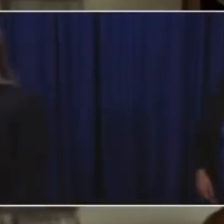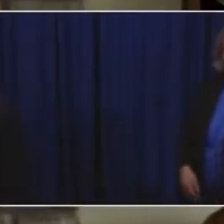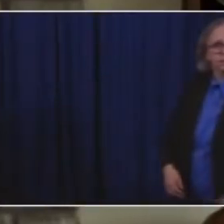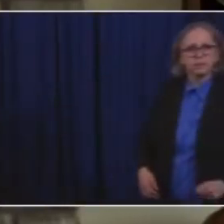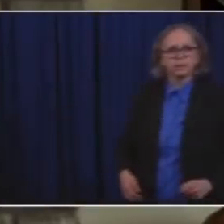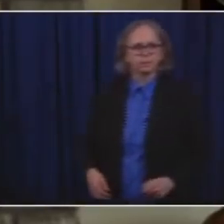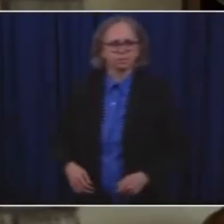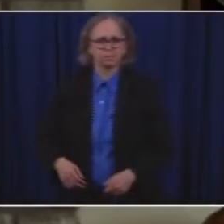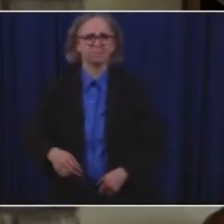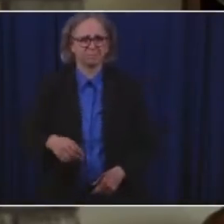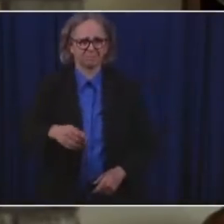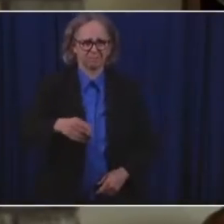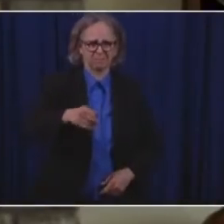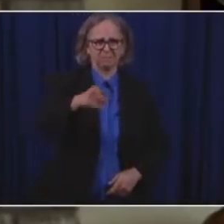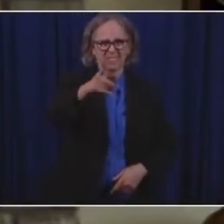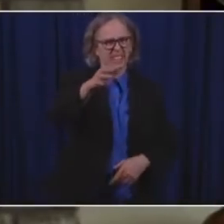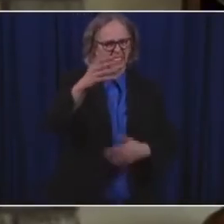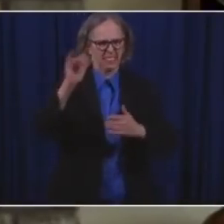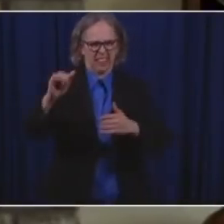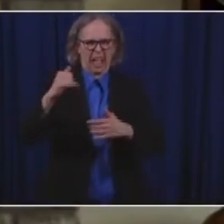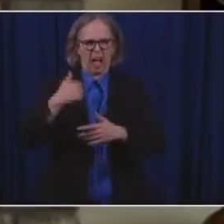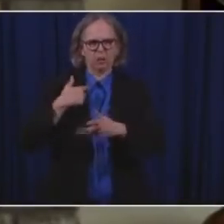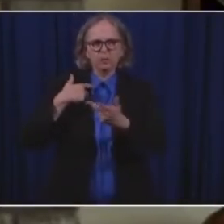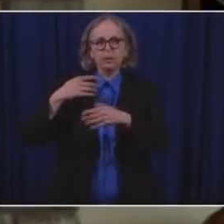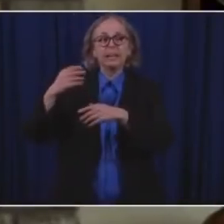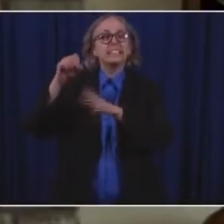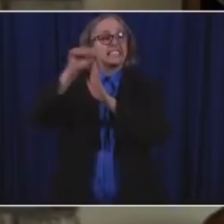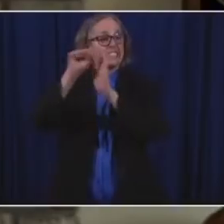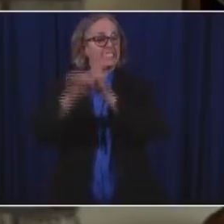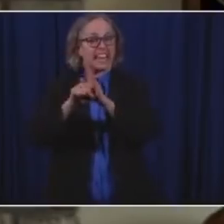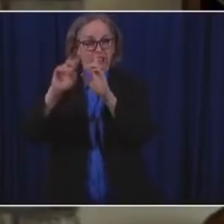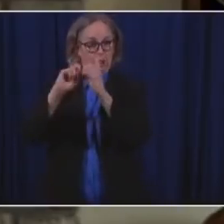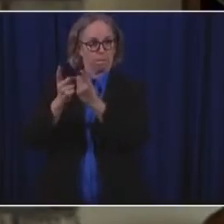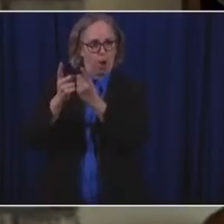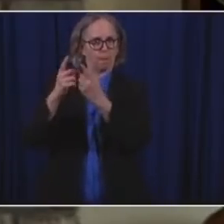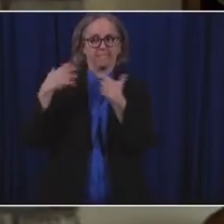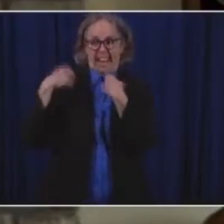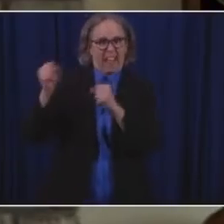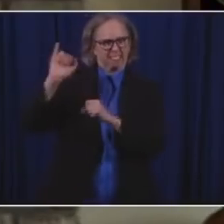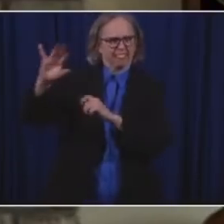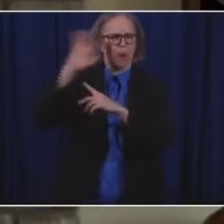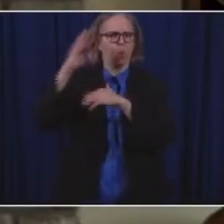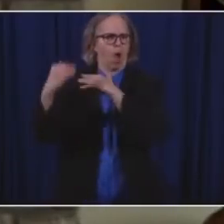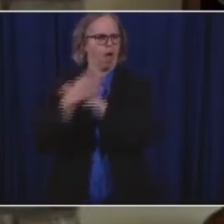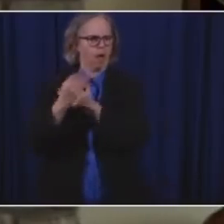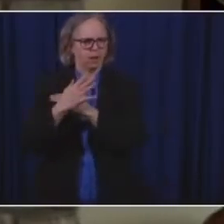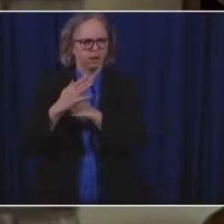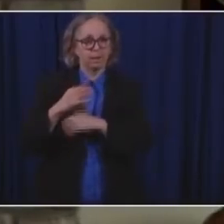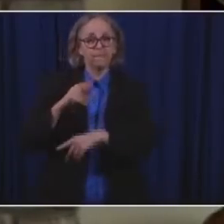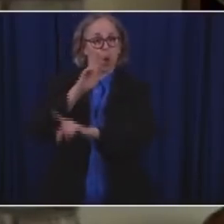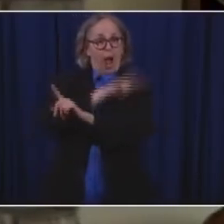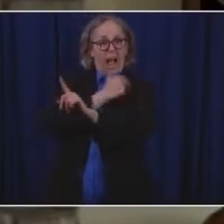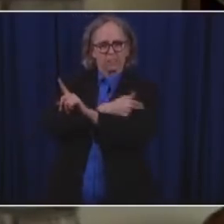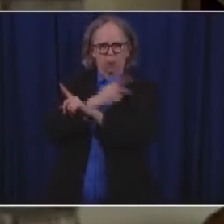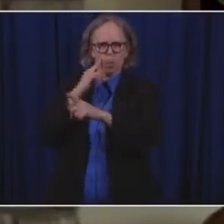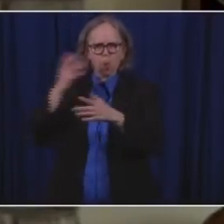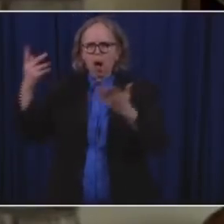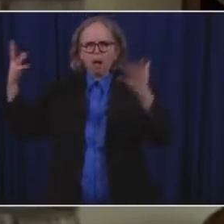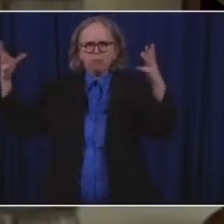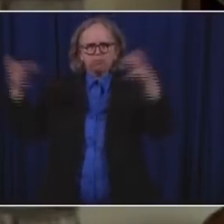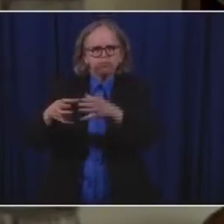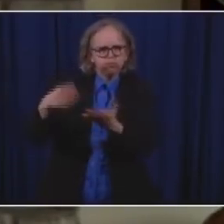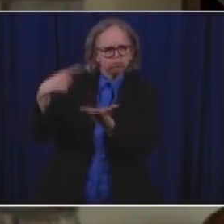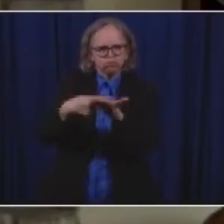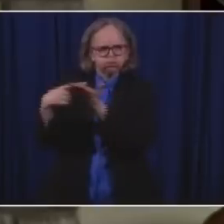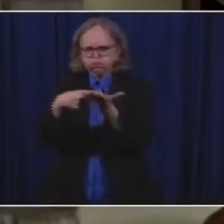from State Department of Health with input from hospitals. And, we've got a lot of input from hospitals. They're the ones who are looking at this.